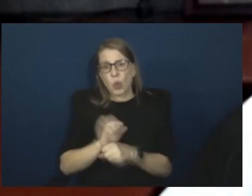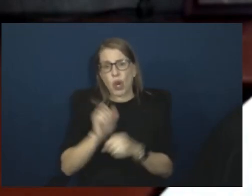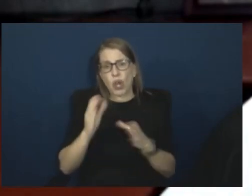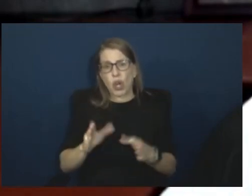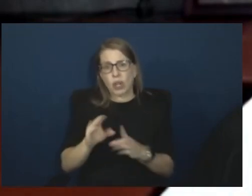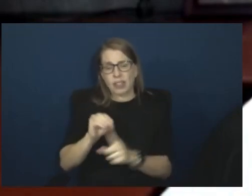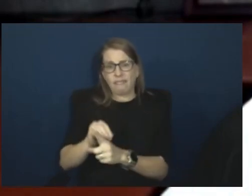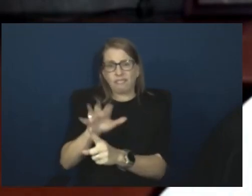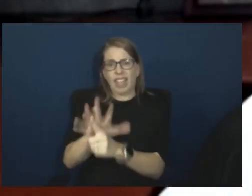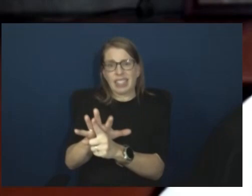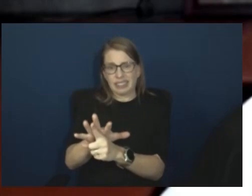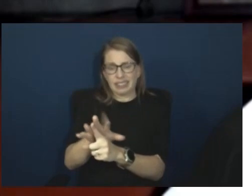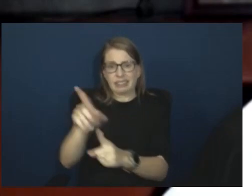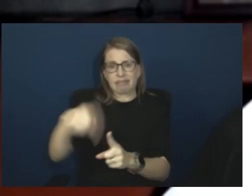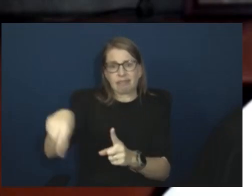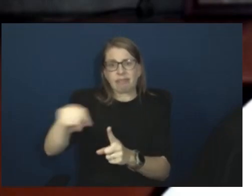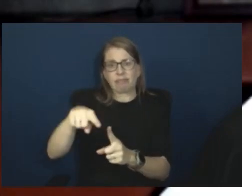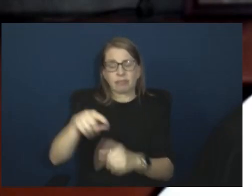and it really